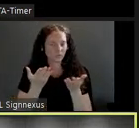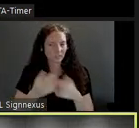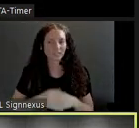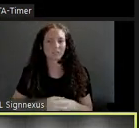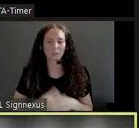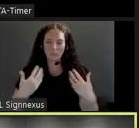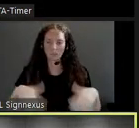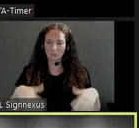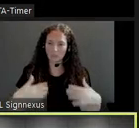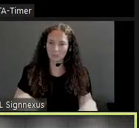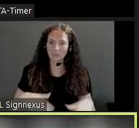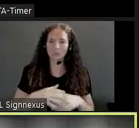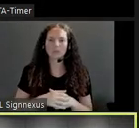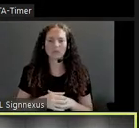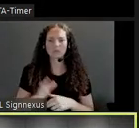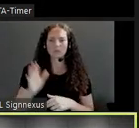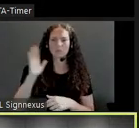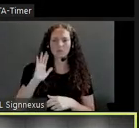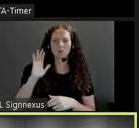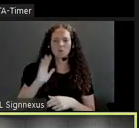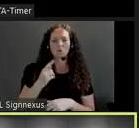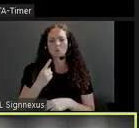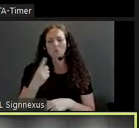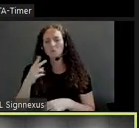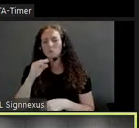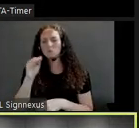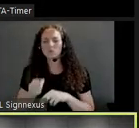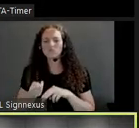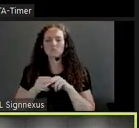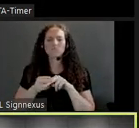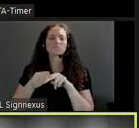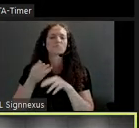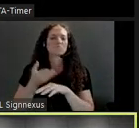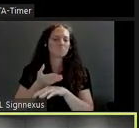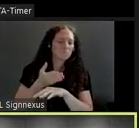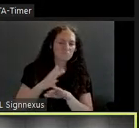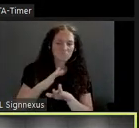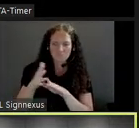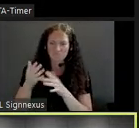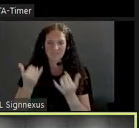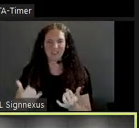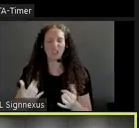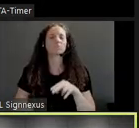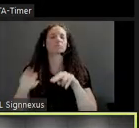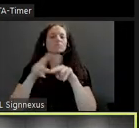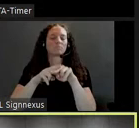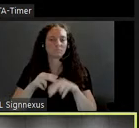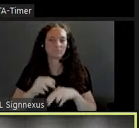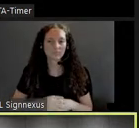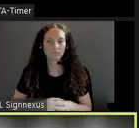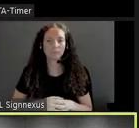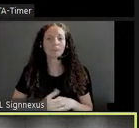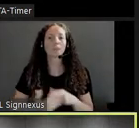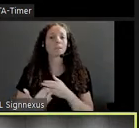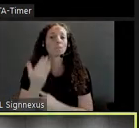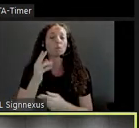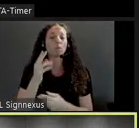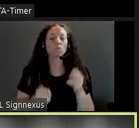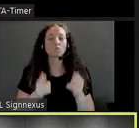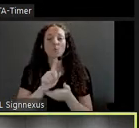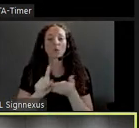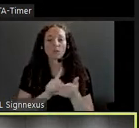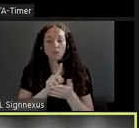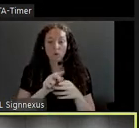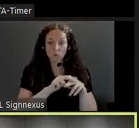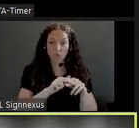adjusts by a percentage point or two during a routine schedule update. The number of morning rush hour trains into Manhattan will increase by 58%,